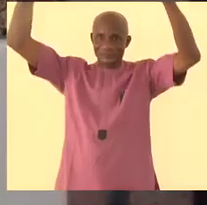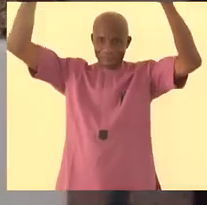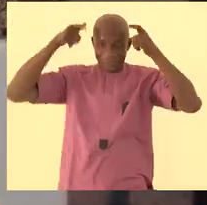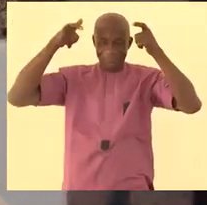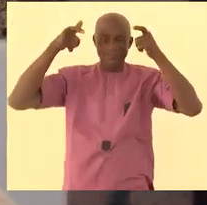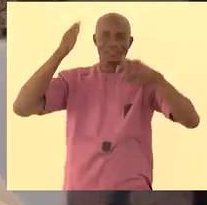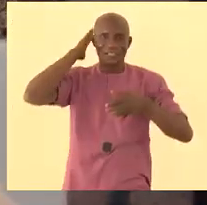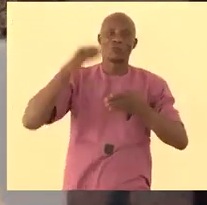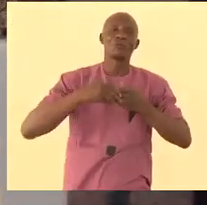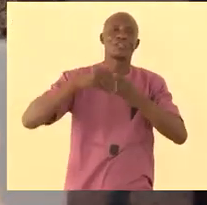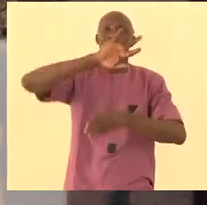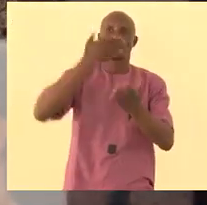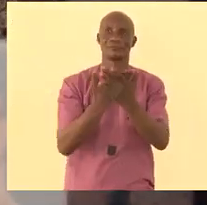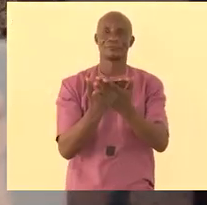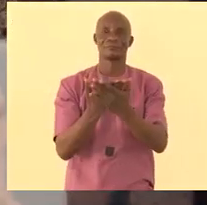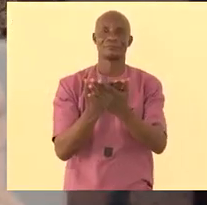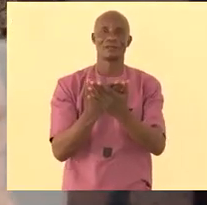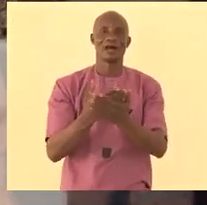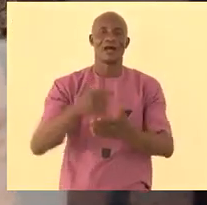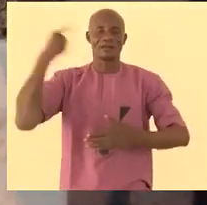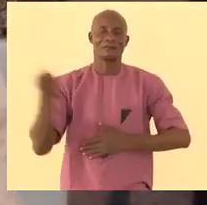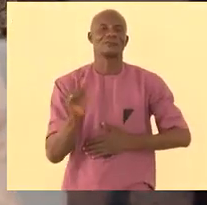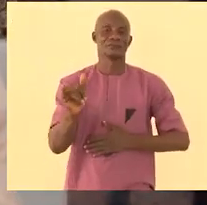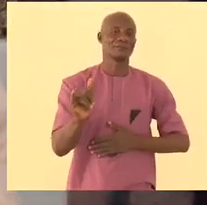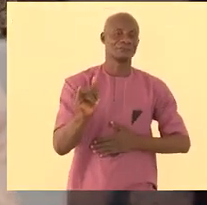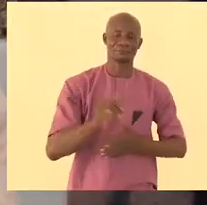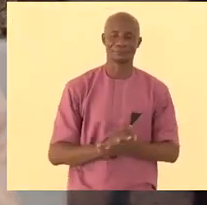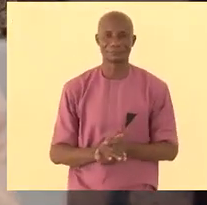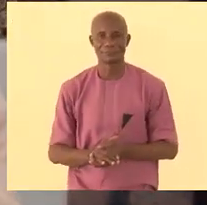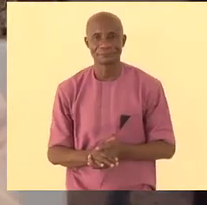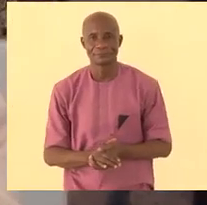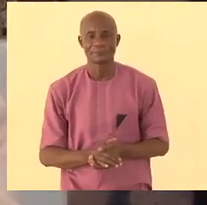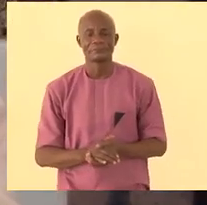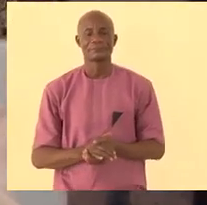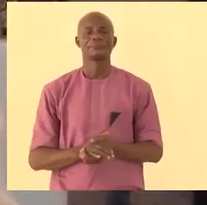and he shall reign over all and forever.